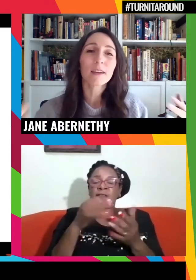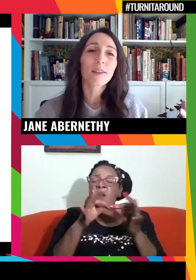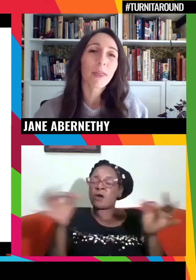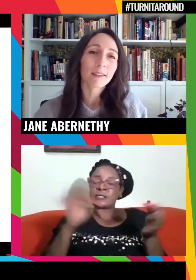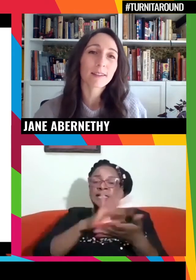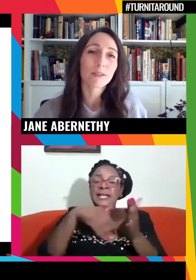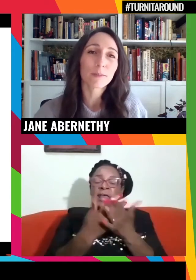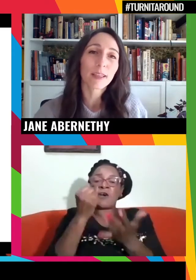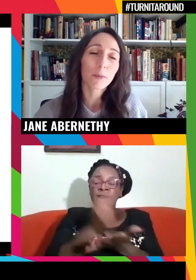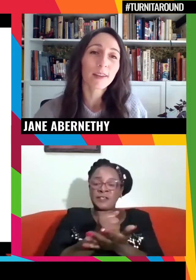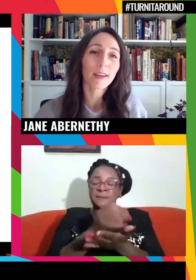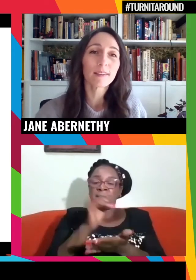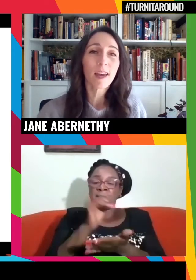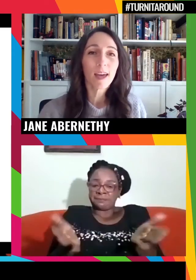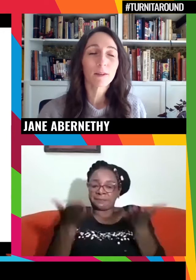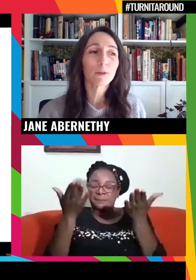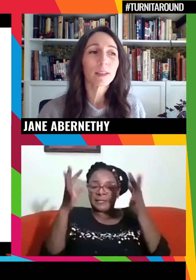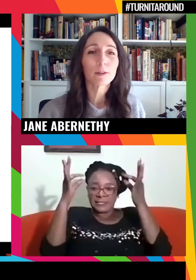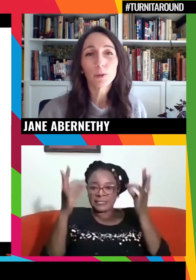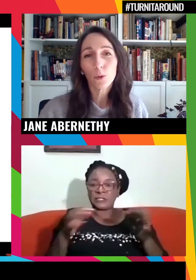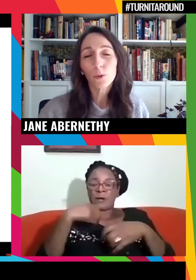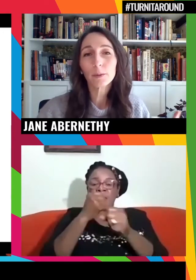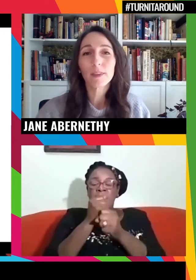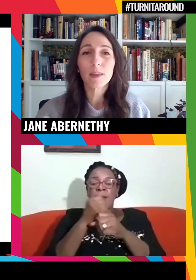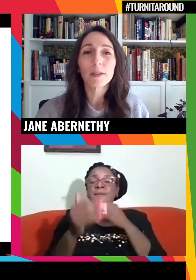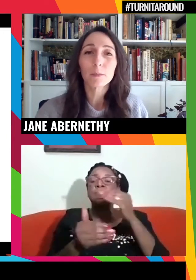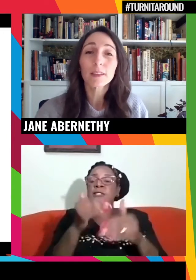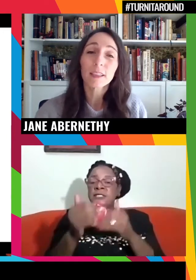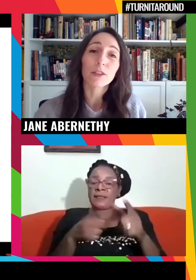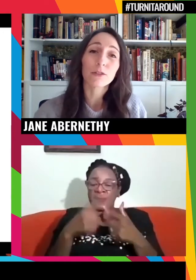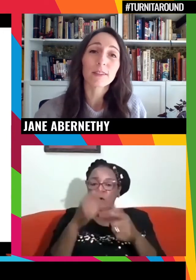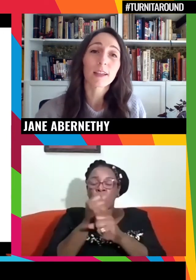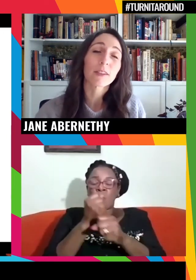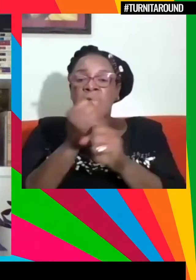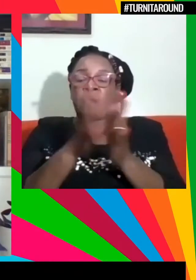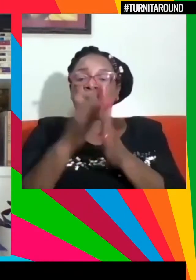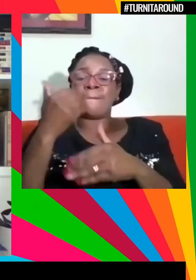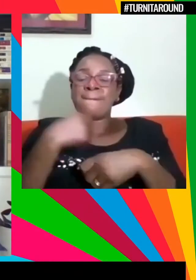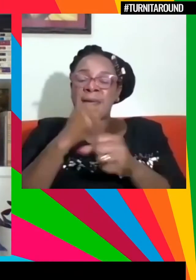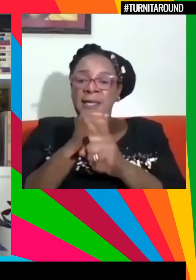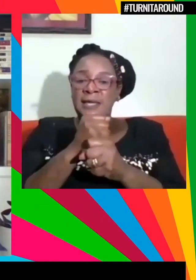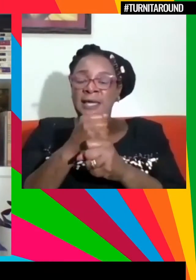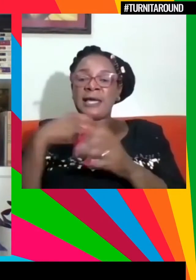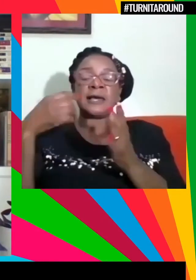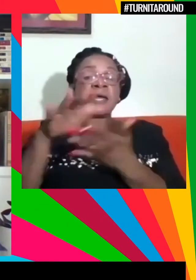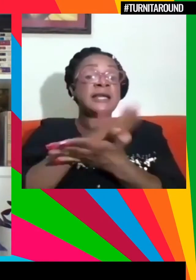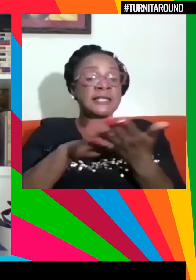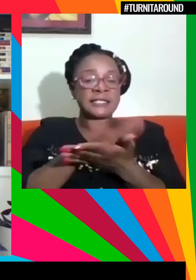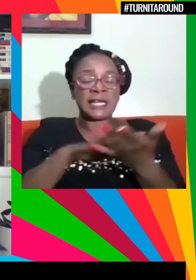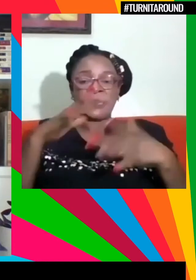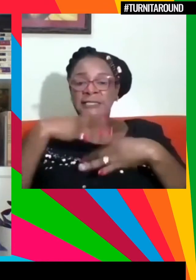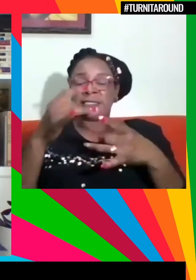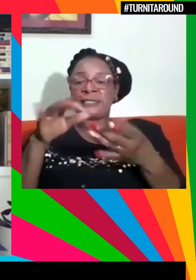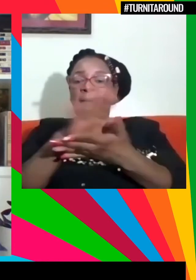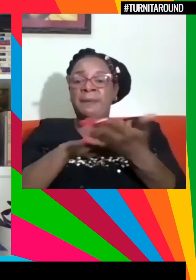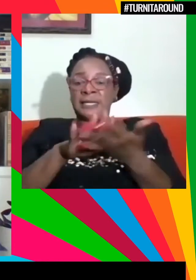that scales up that decision-making process. And really, working within the building industry is kind of an interesting place to look at moving the